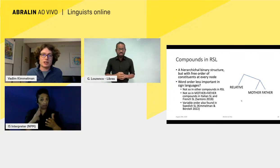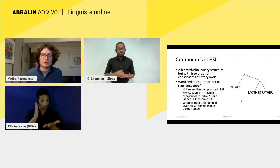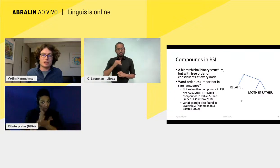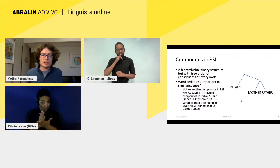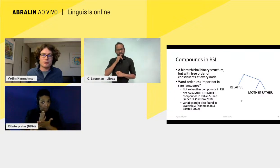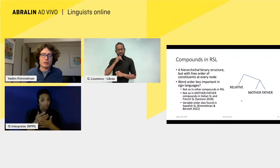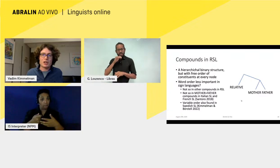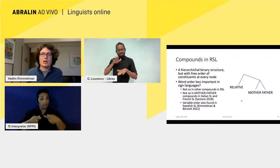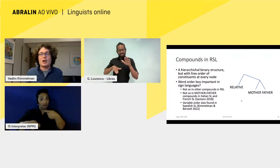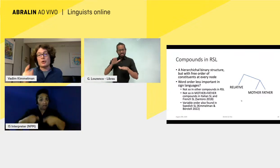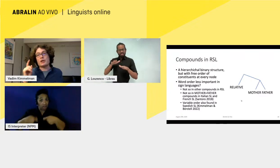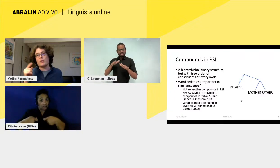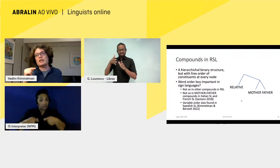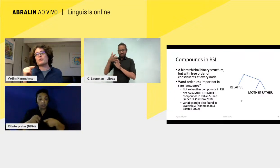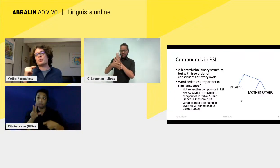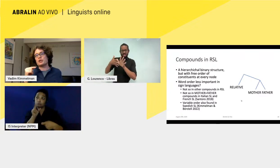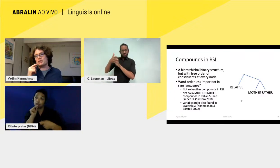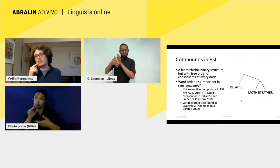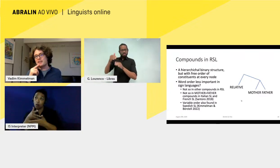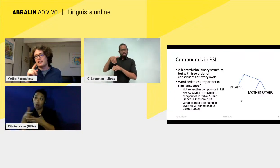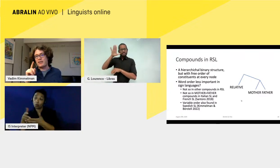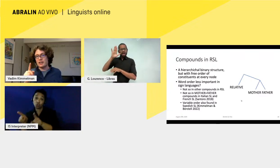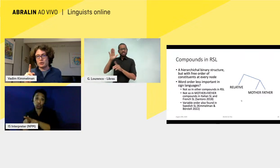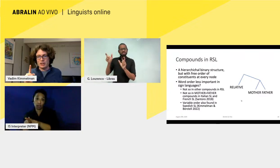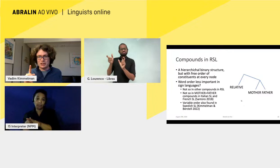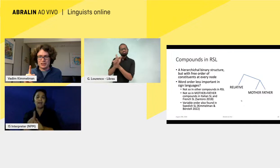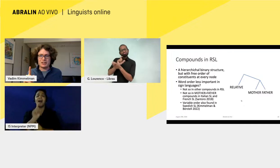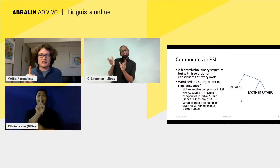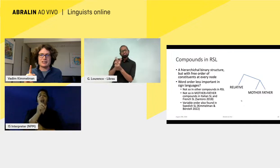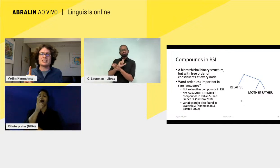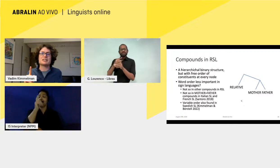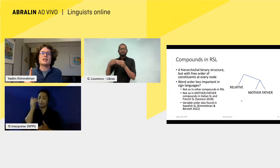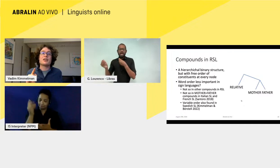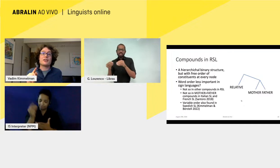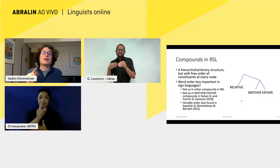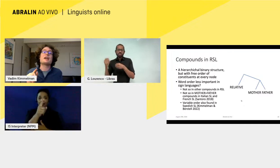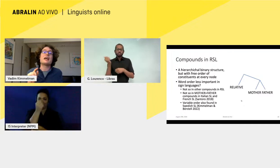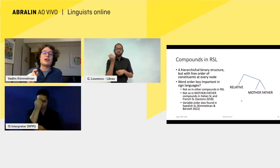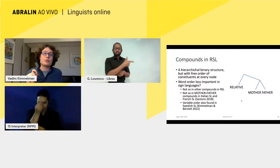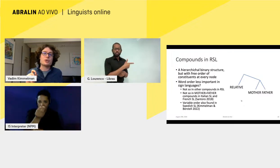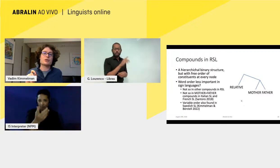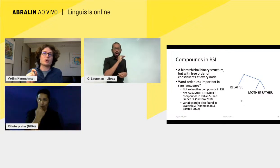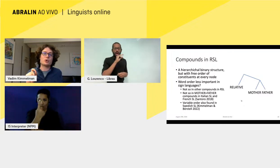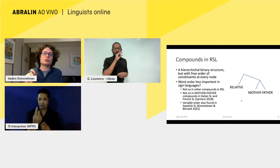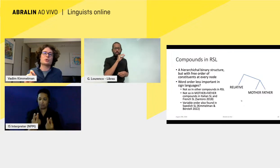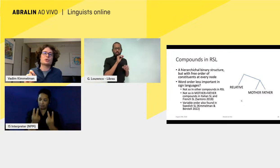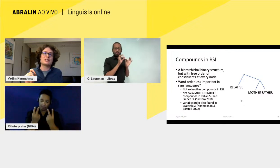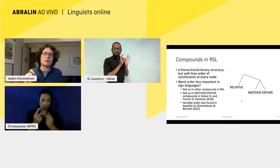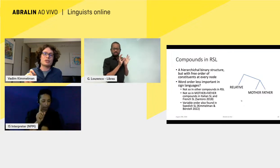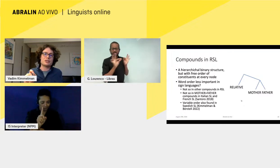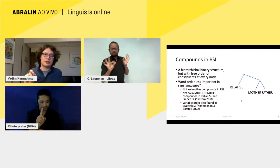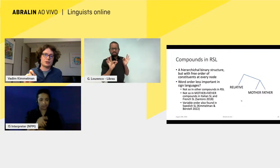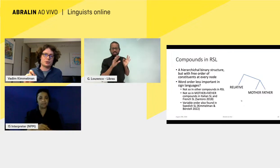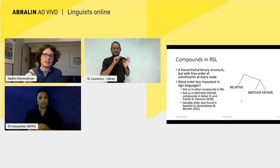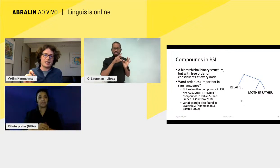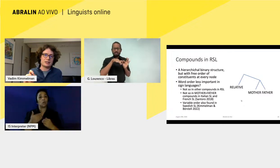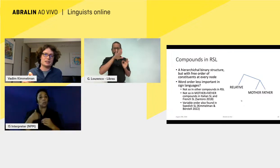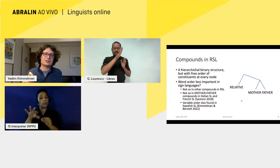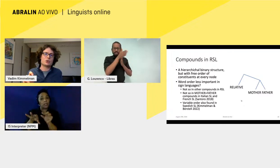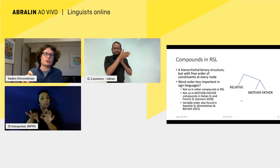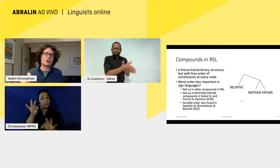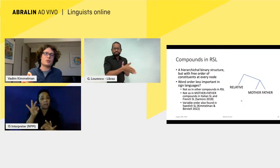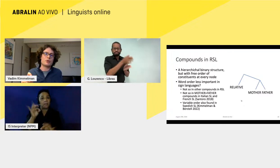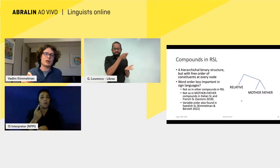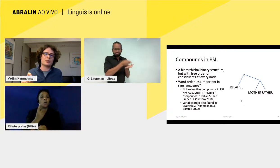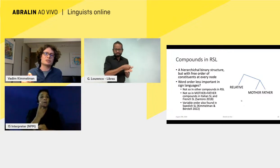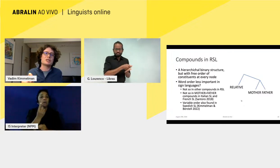in spoken languages? Oh yeah, one important thing to mention is that there have been also some individual